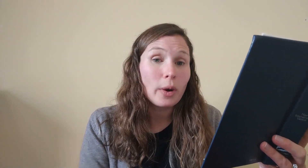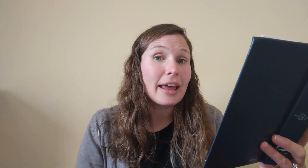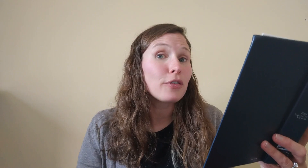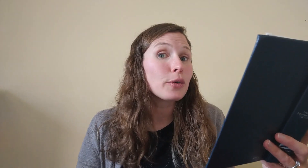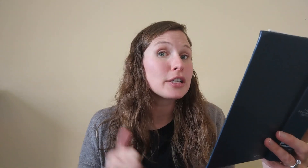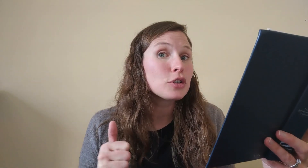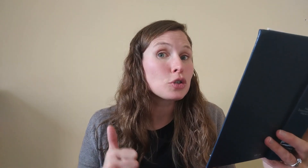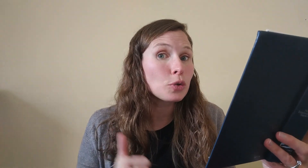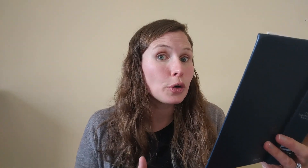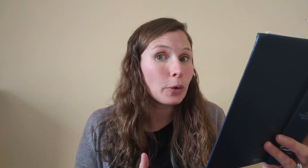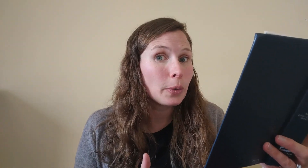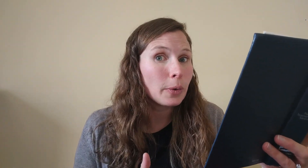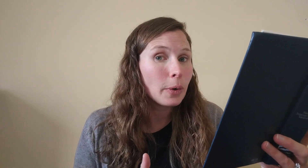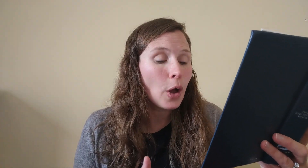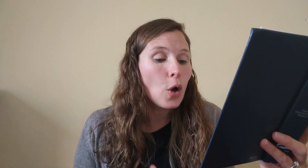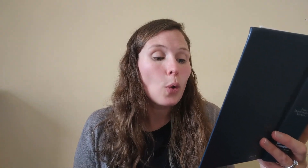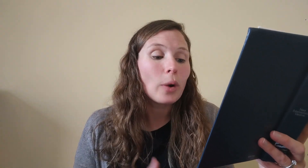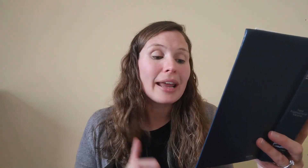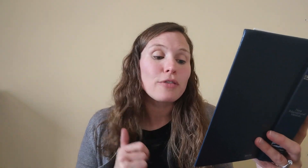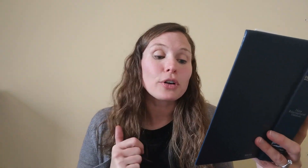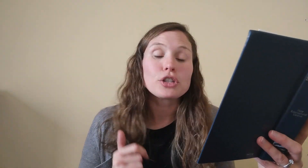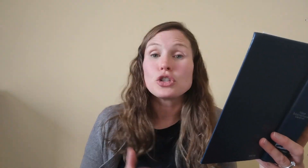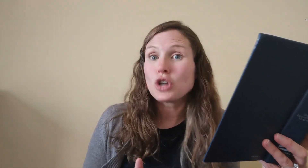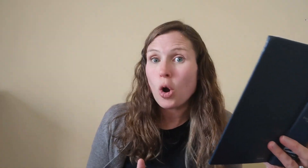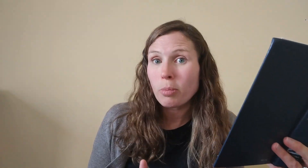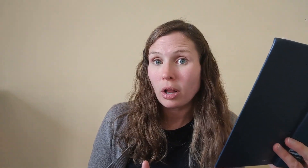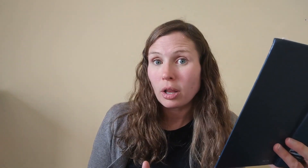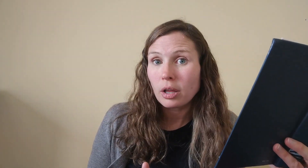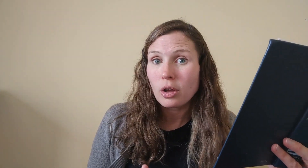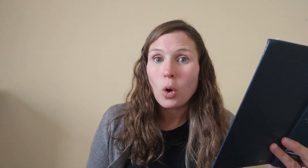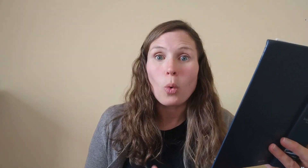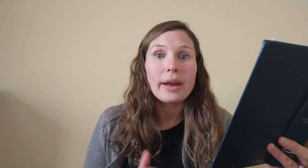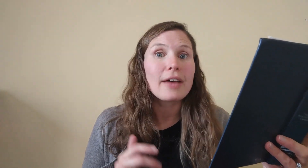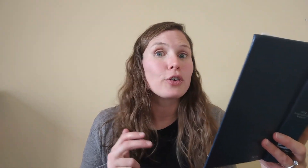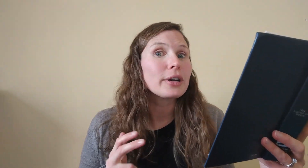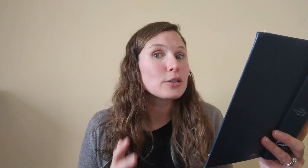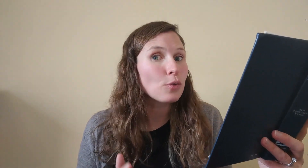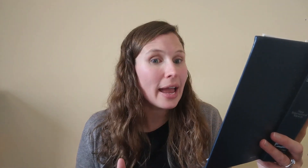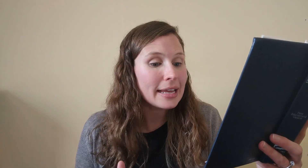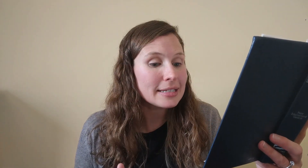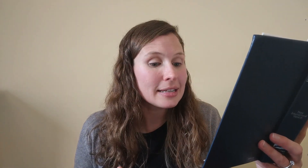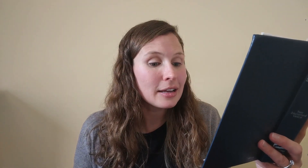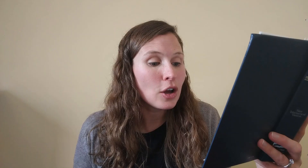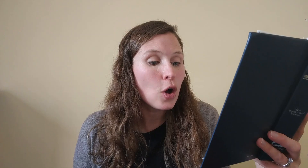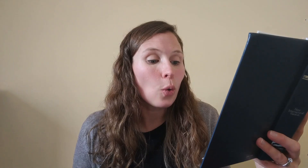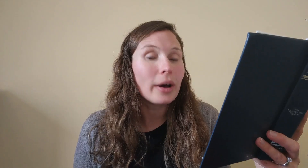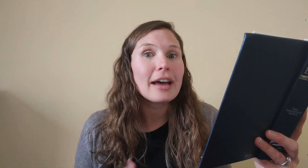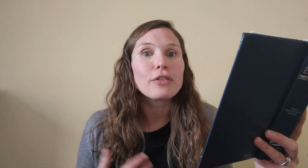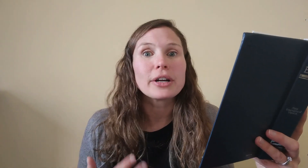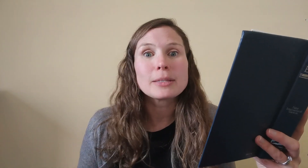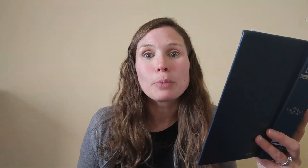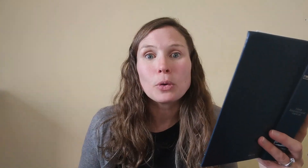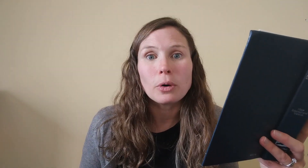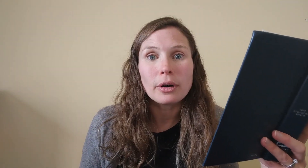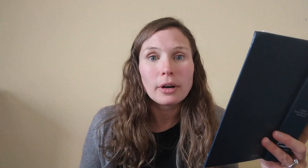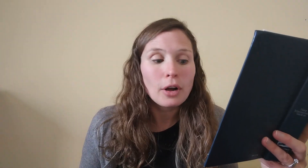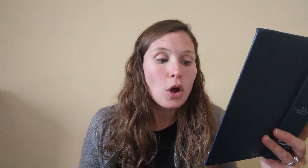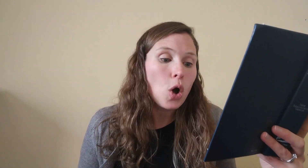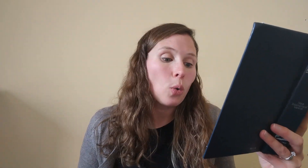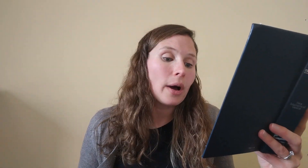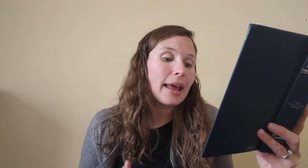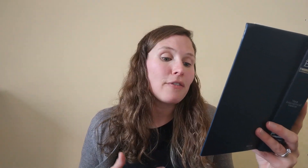brothers, whatever is true, whatever is noble, whatever is right, whatever is